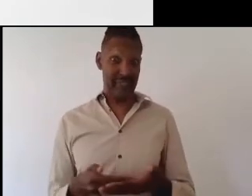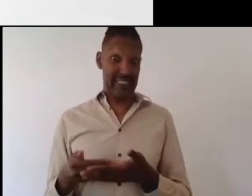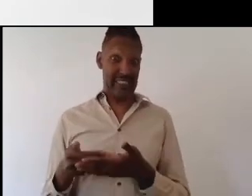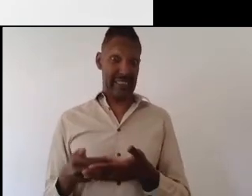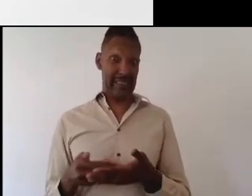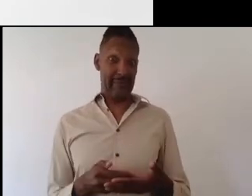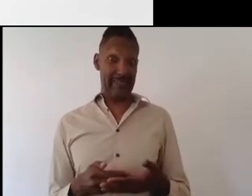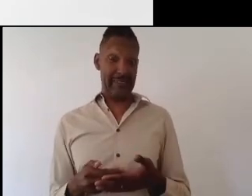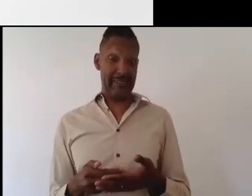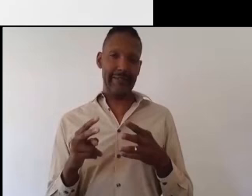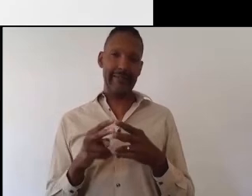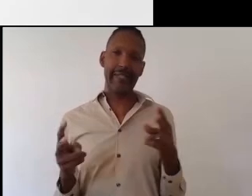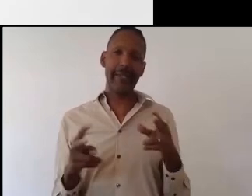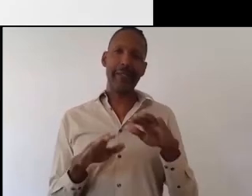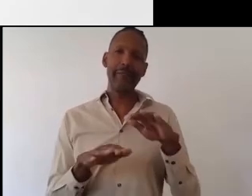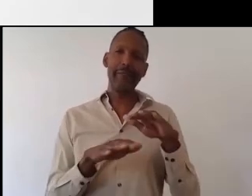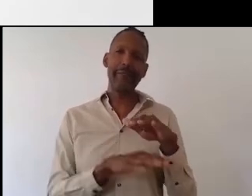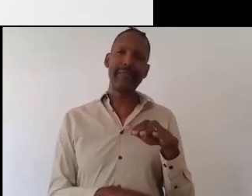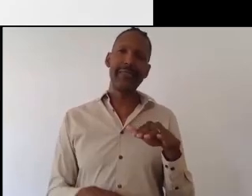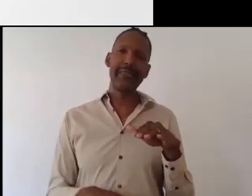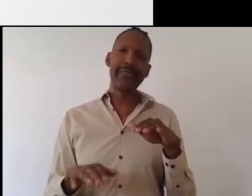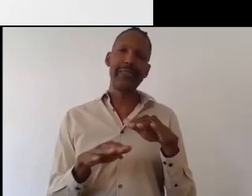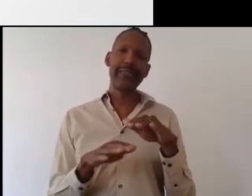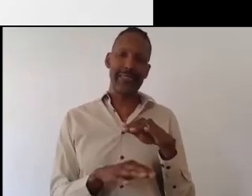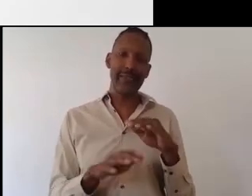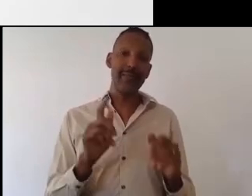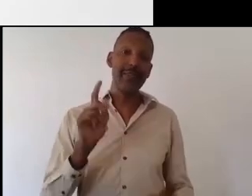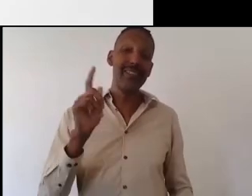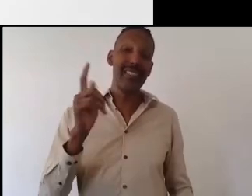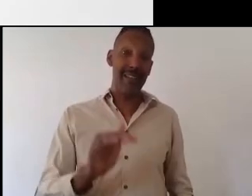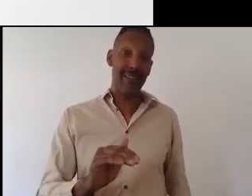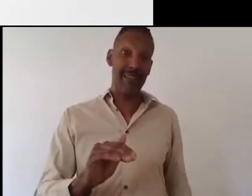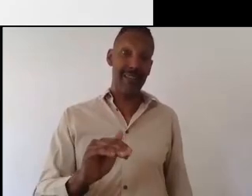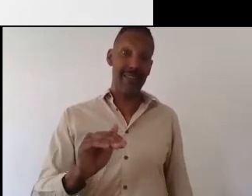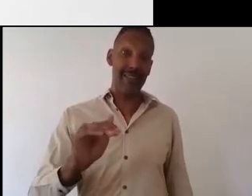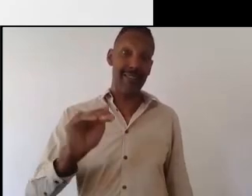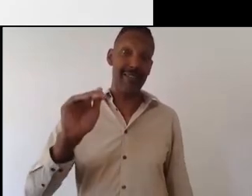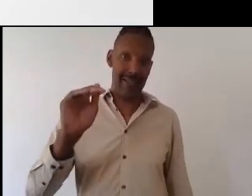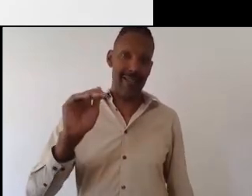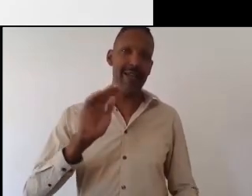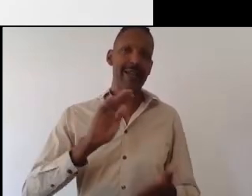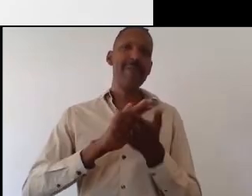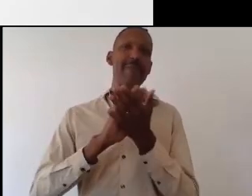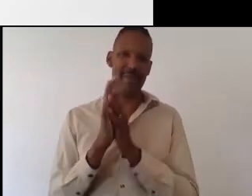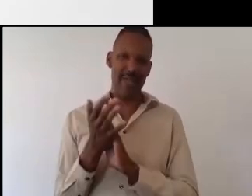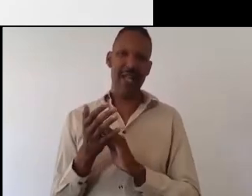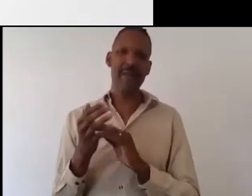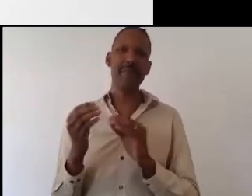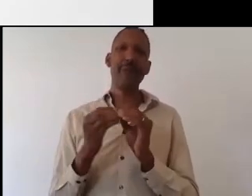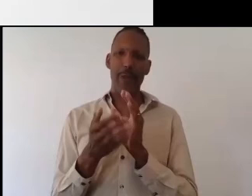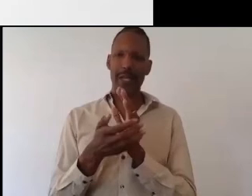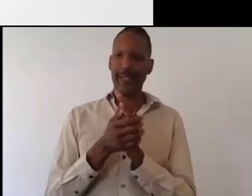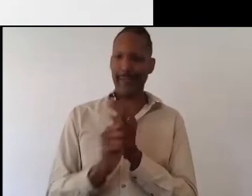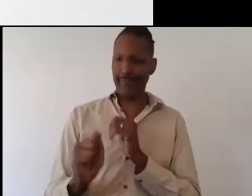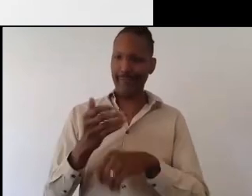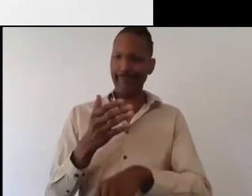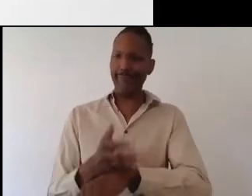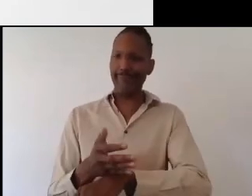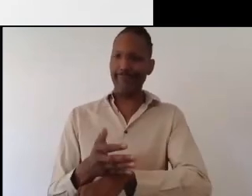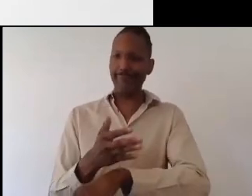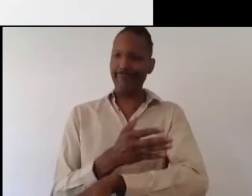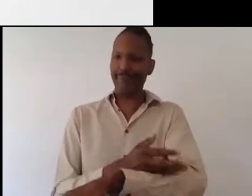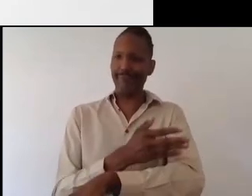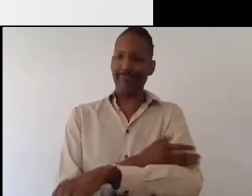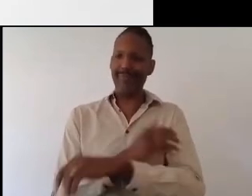as sophisticated as than toddlers and preschoolers, but they do become more sophisticated at this as they